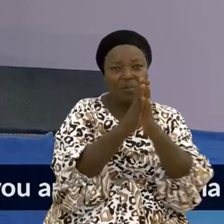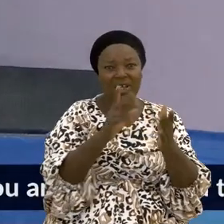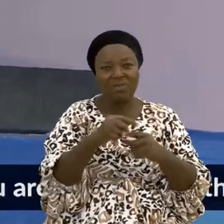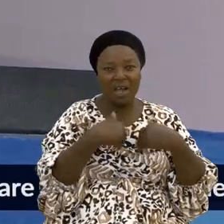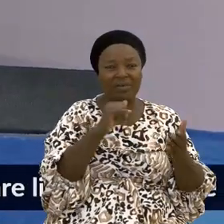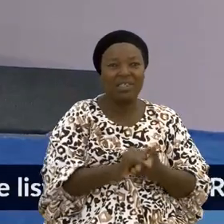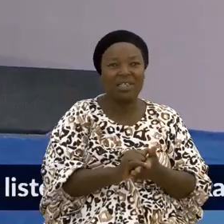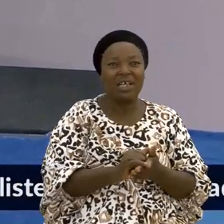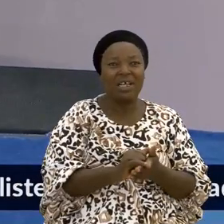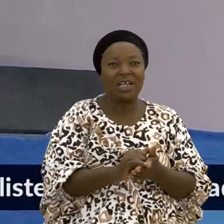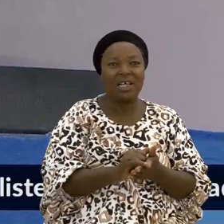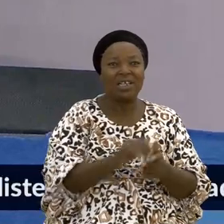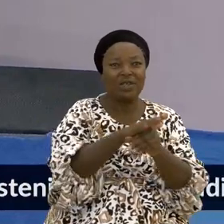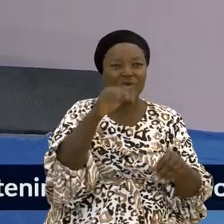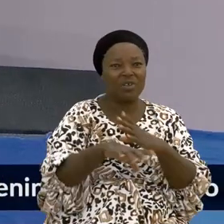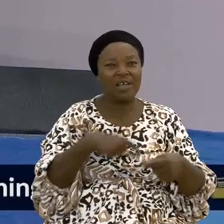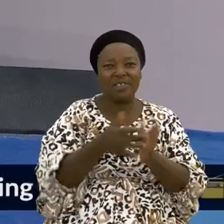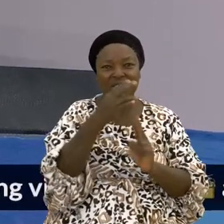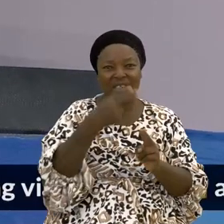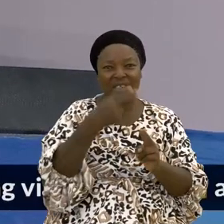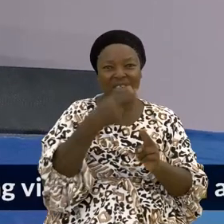We welcome our Father again.